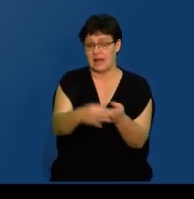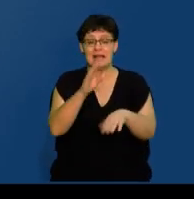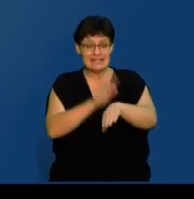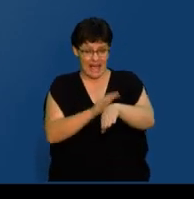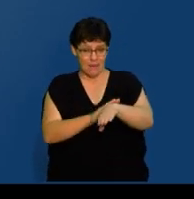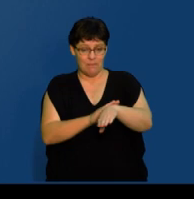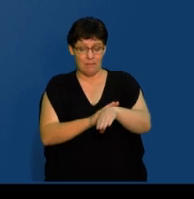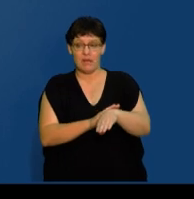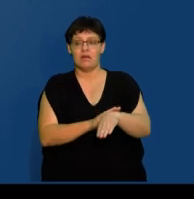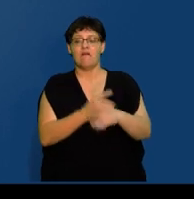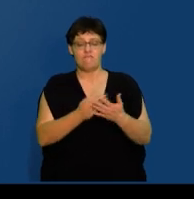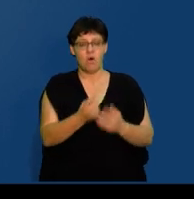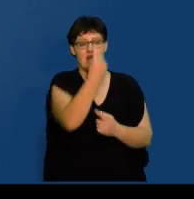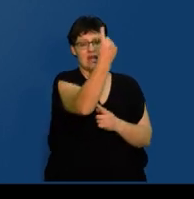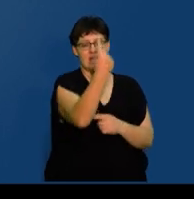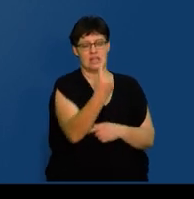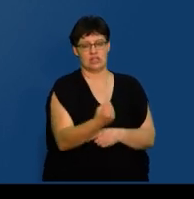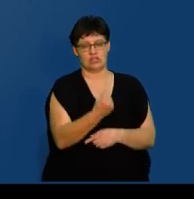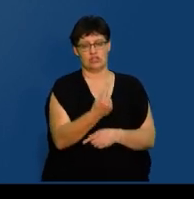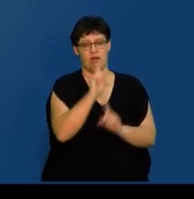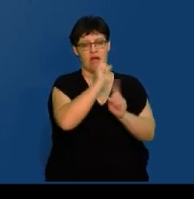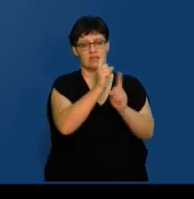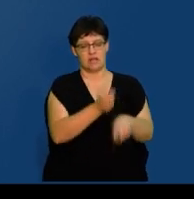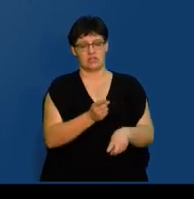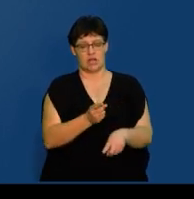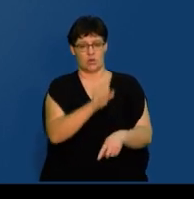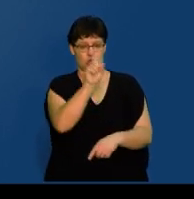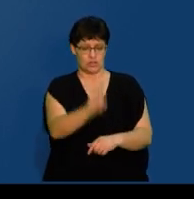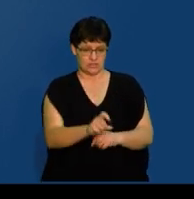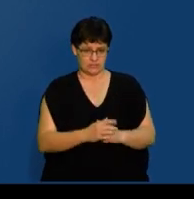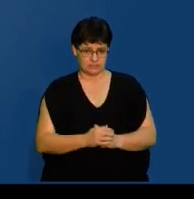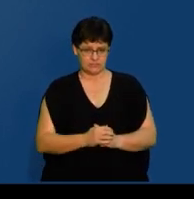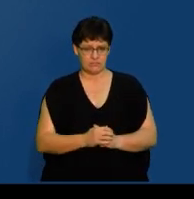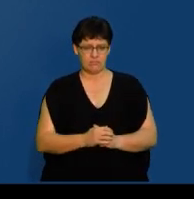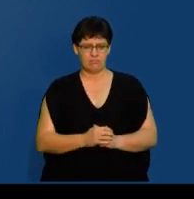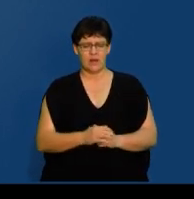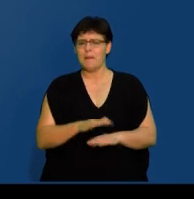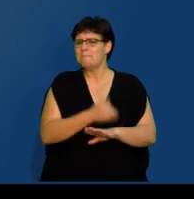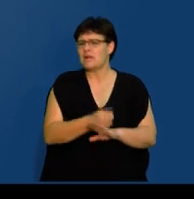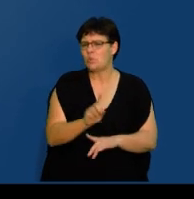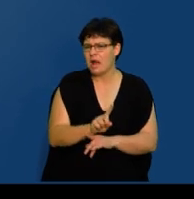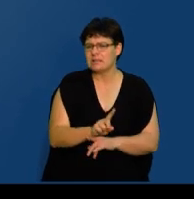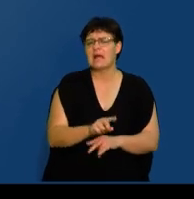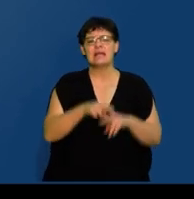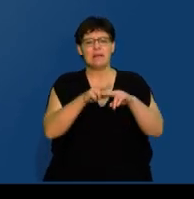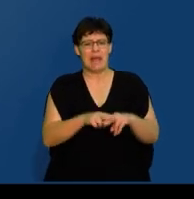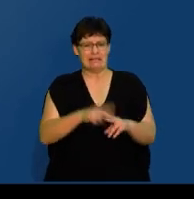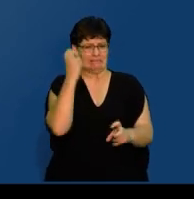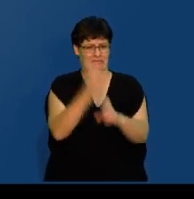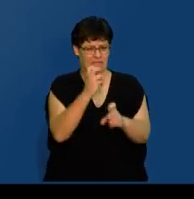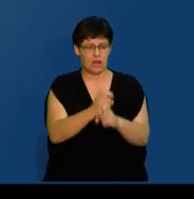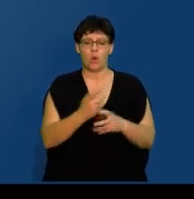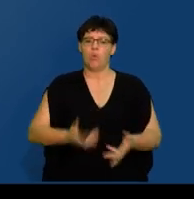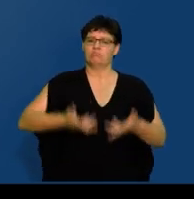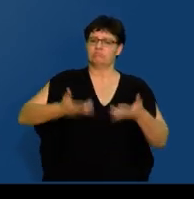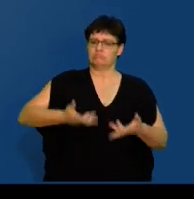that you should be spending per question. And this is purely based on looking at the level of degree of difficulty per